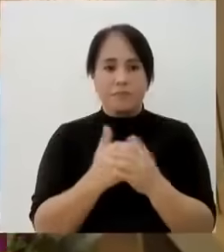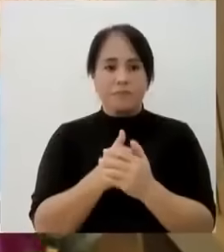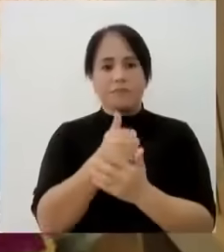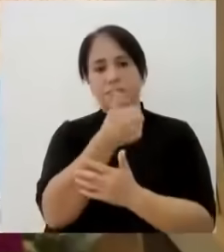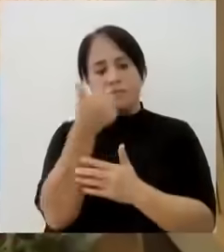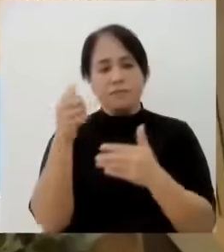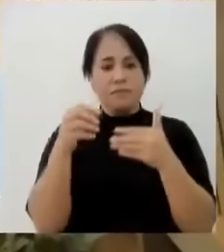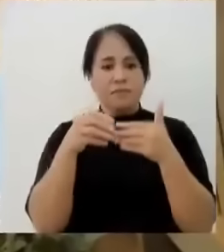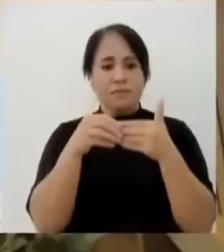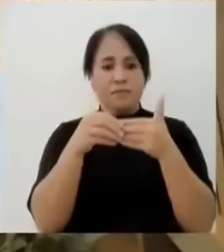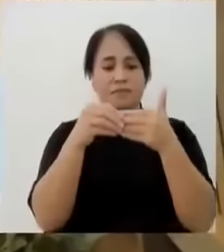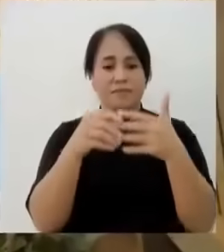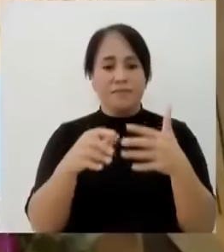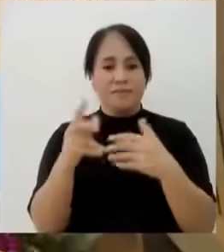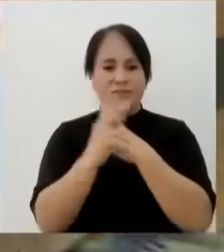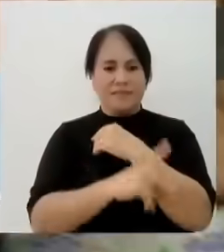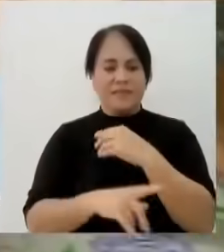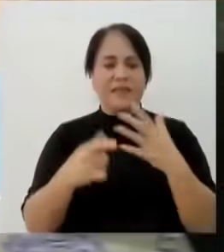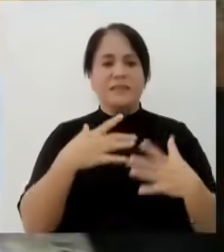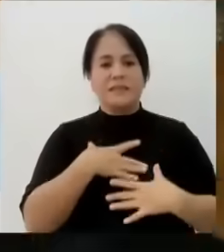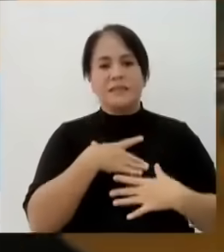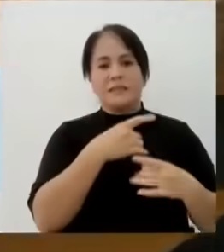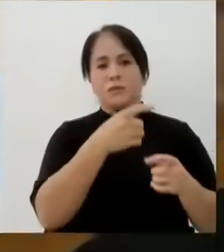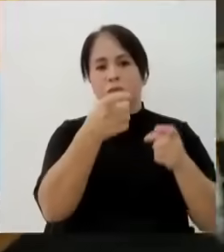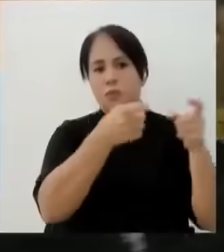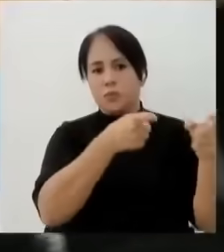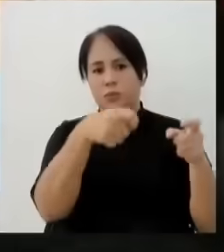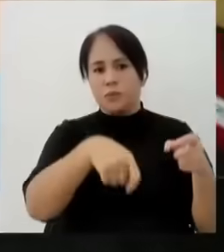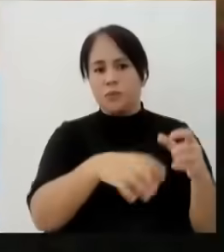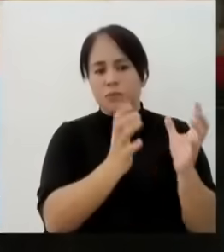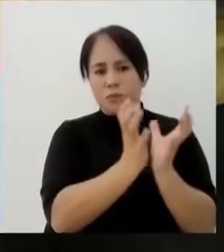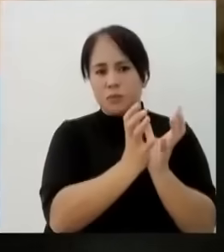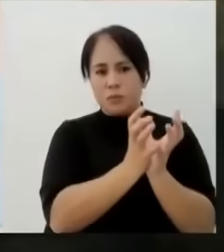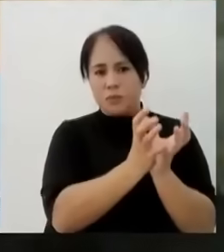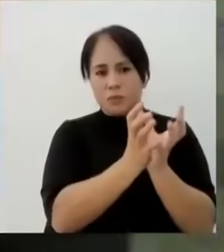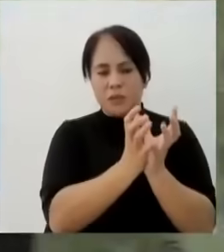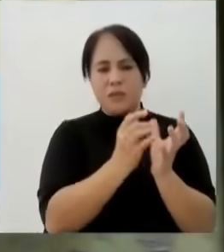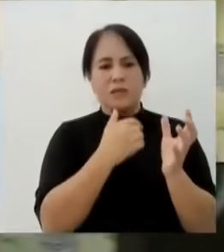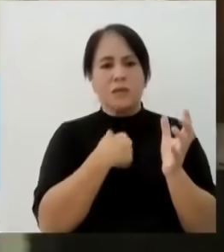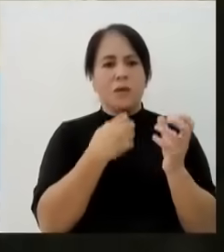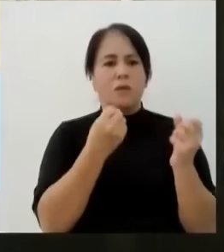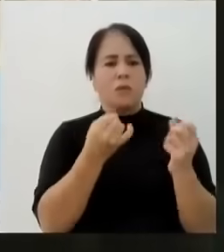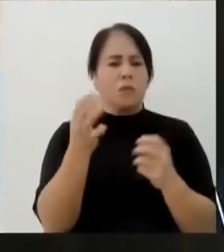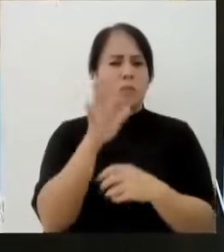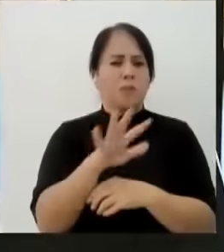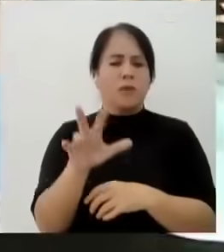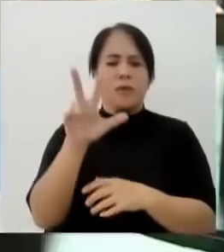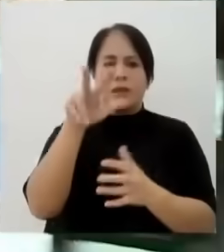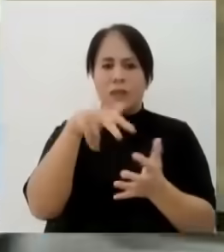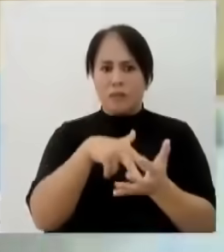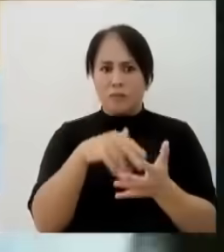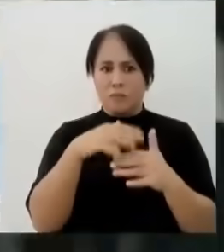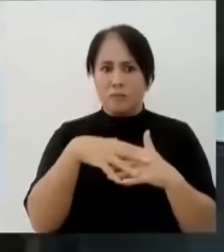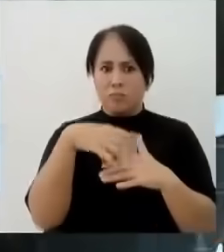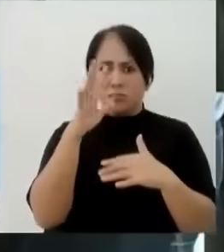of this province, had interests in controlling this group because they have a population of more than 3,000 people,